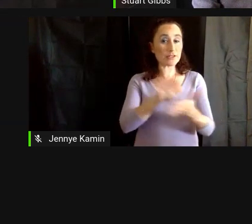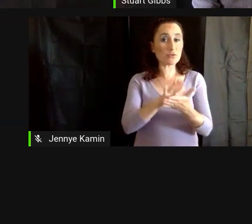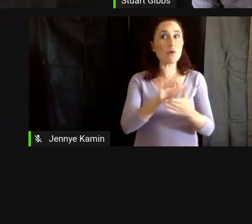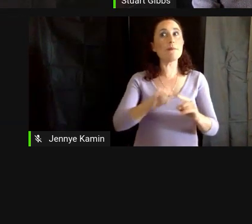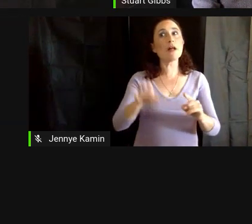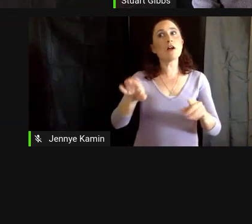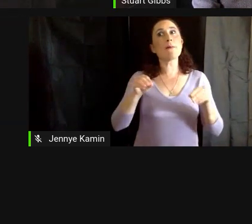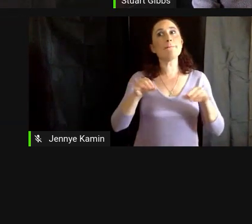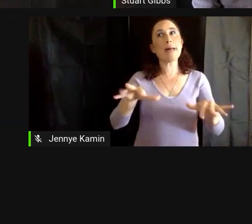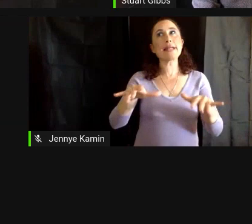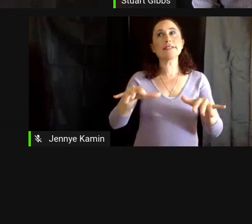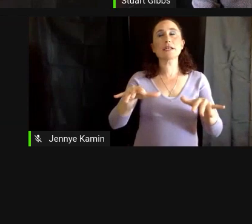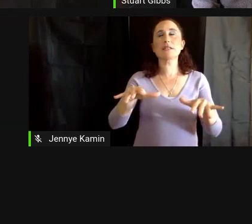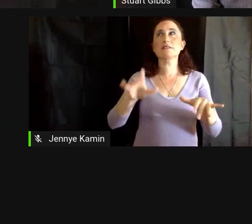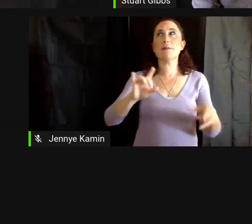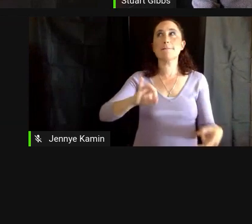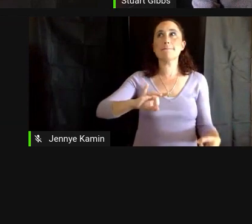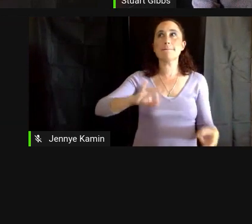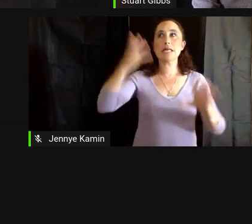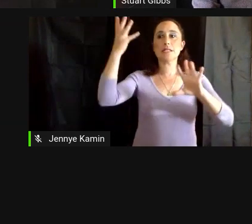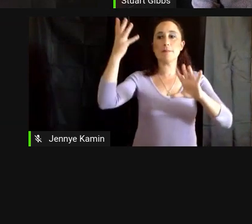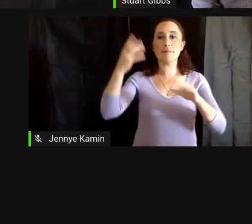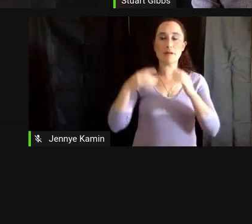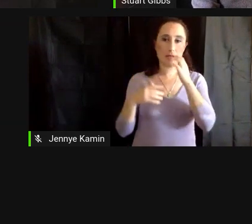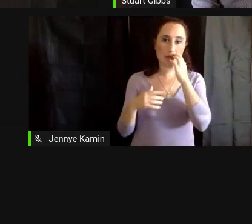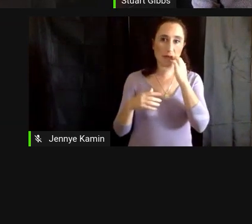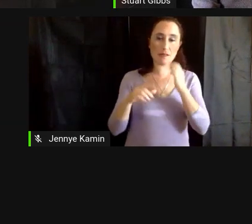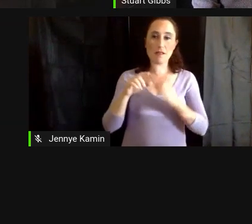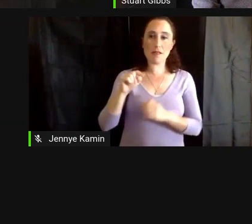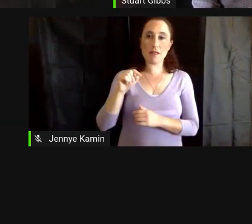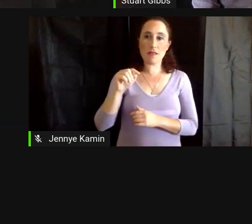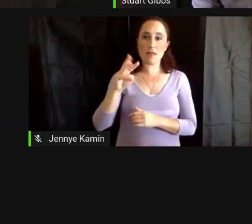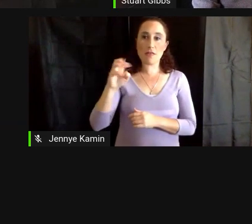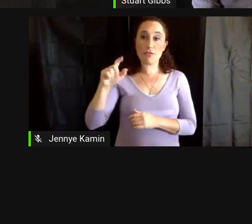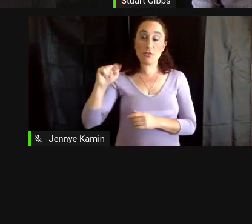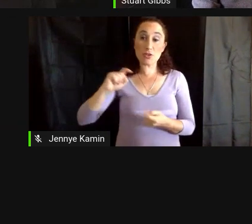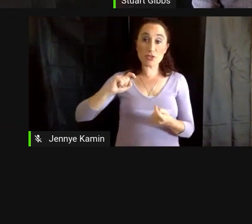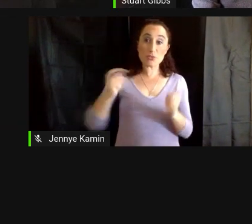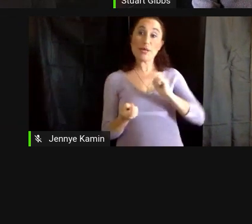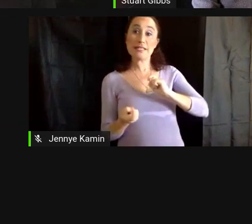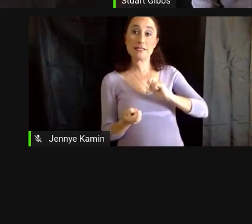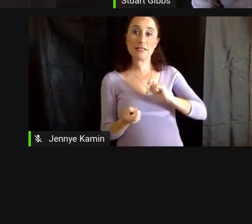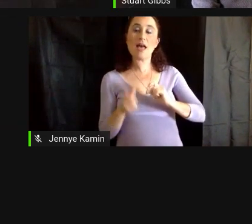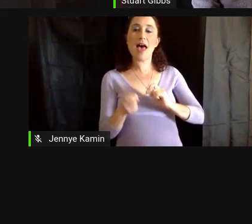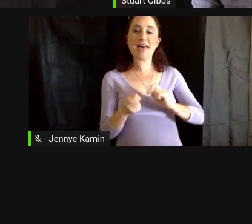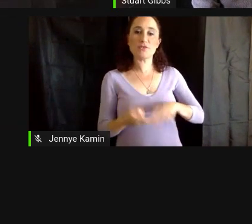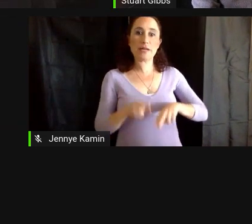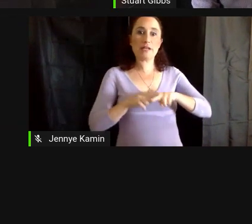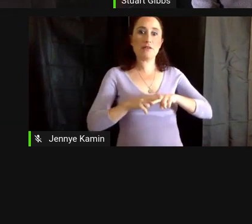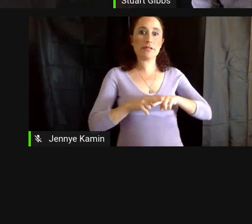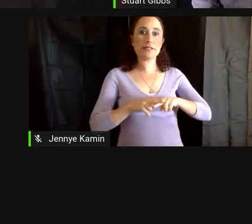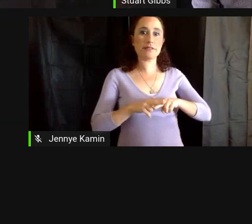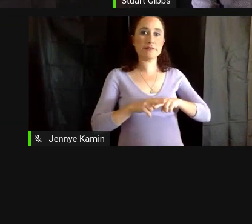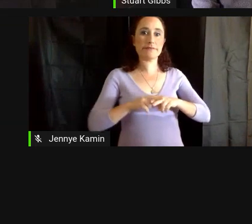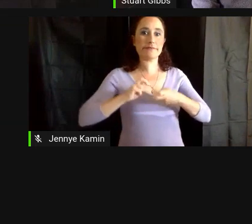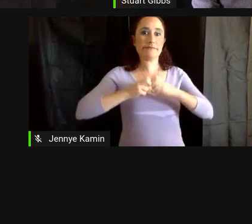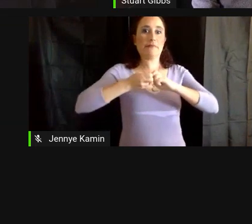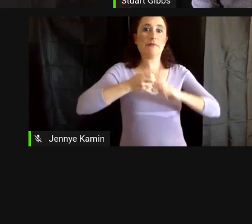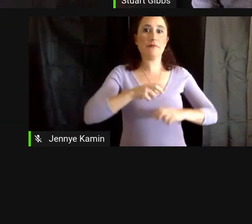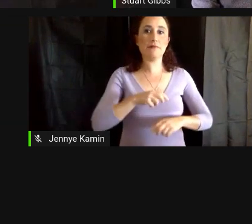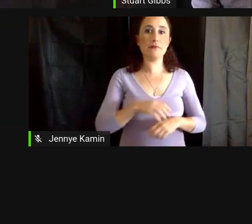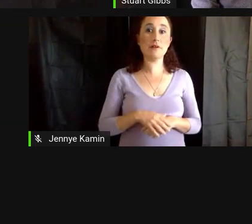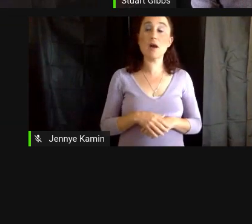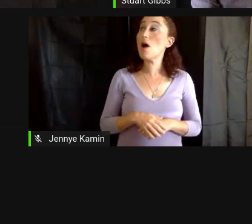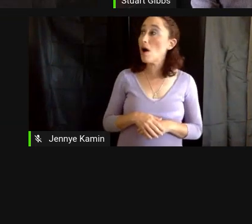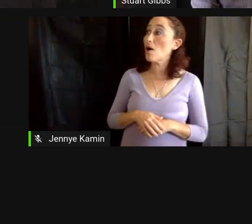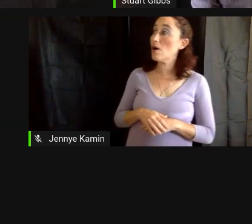So that's the twist. So the twist always has to raise the stakes. Sometimes when I talk to kids about this at school, they'll say like, oh, you get to go to